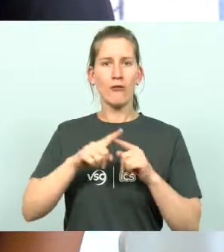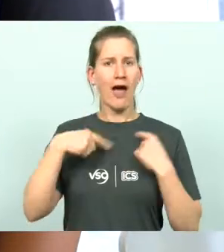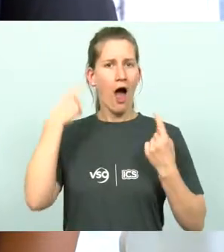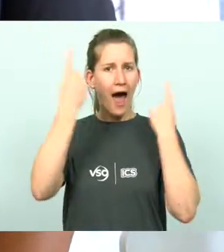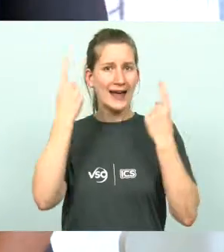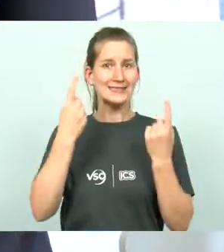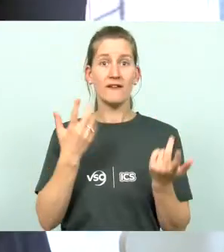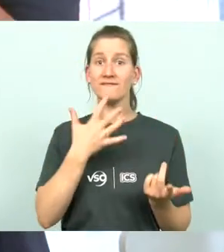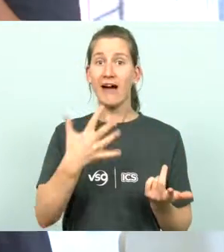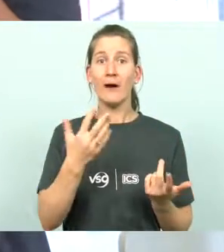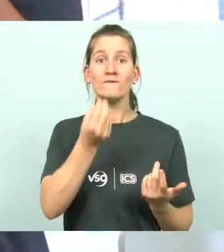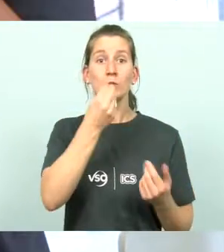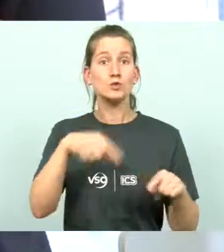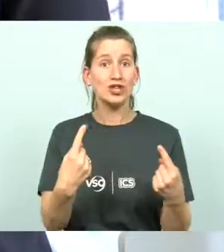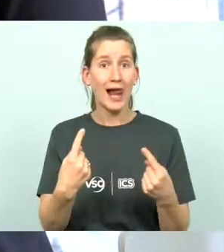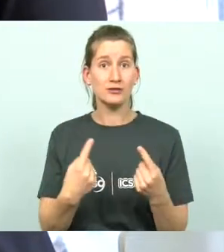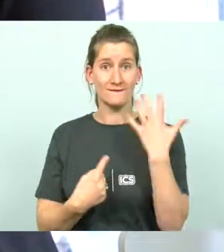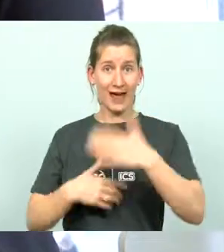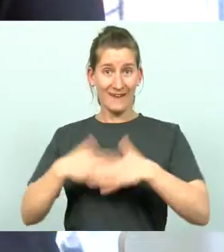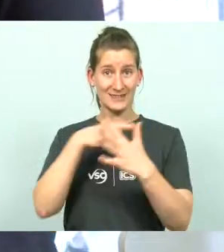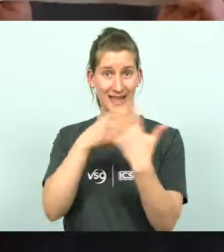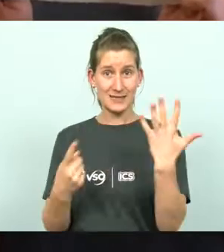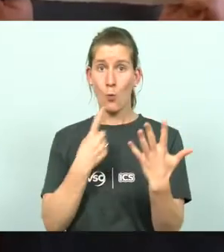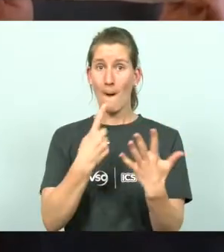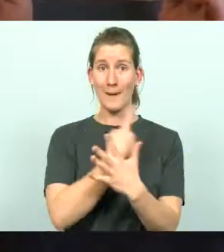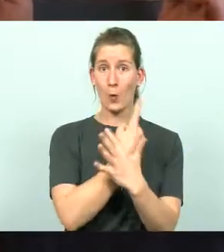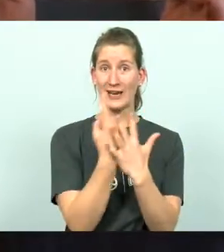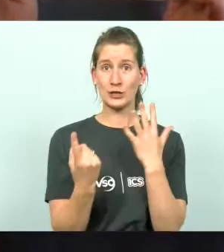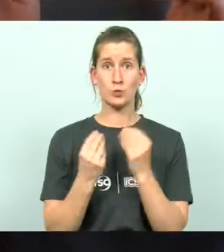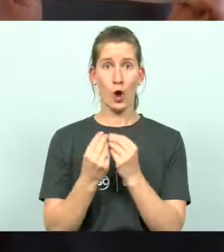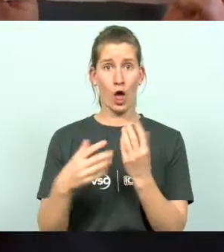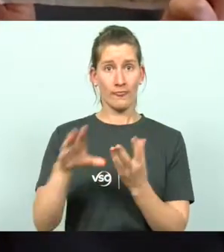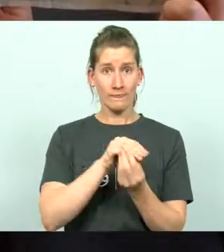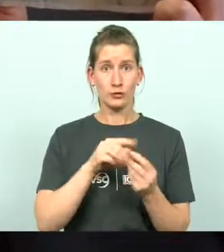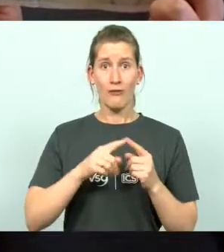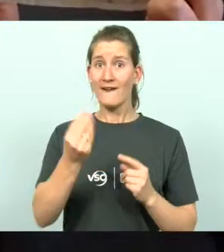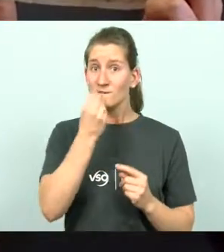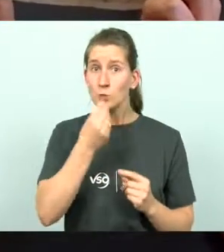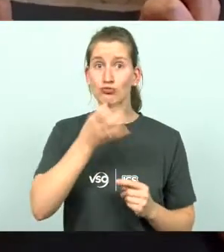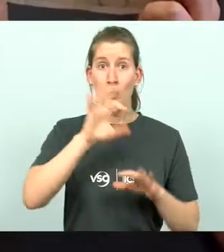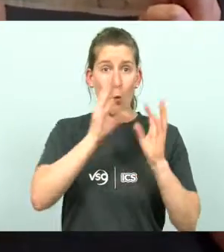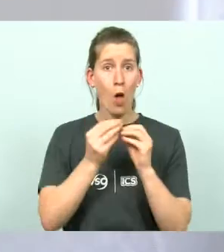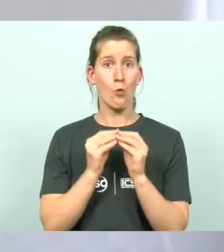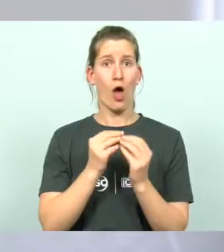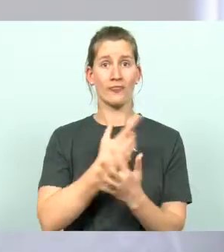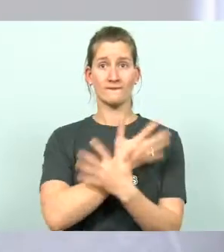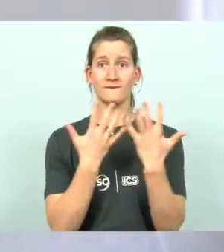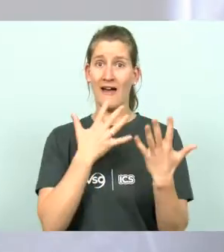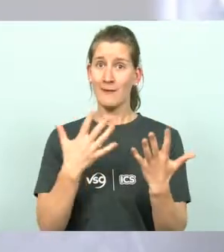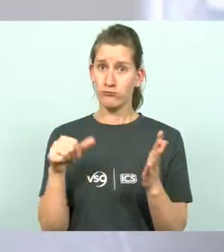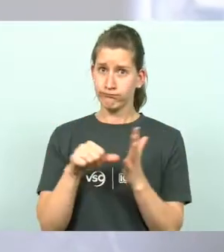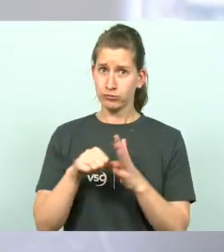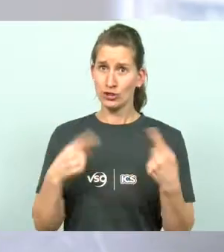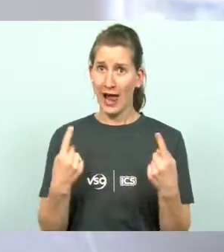The £5 food challenge. Spend 5 days with only £1 a day for all of your food and drink. Not only does this raise loads of sponsorship, but it